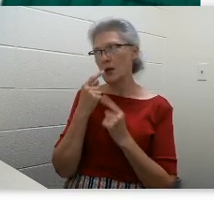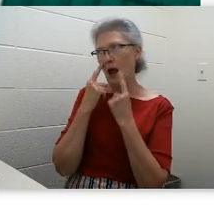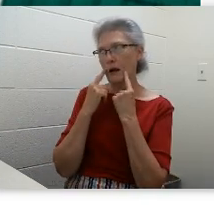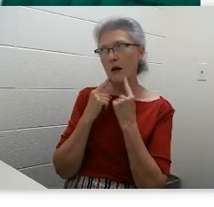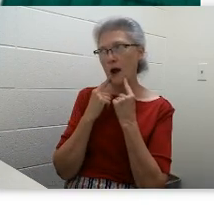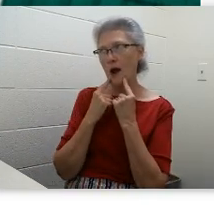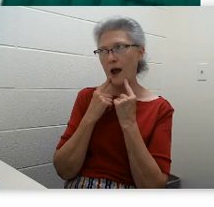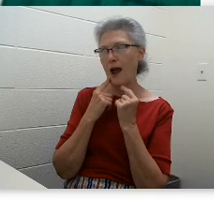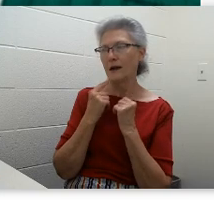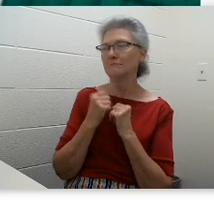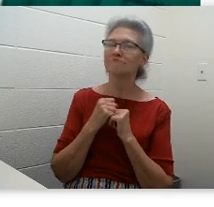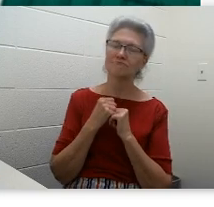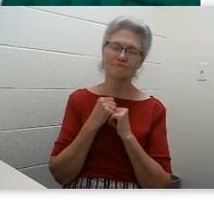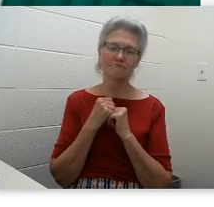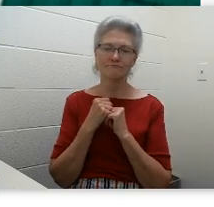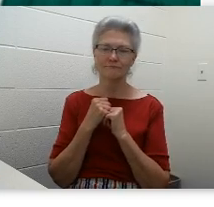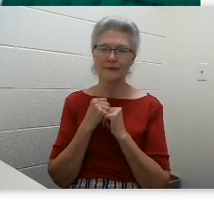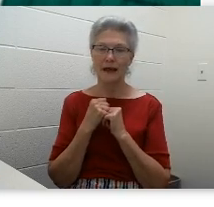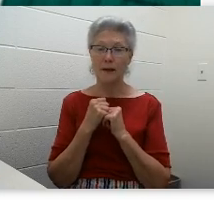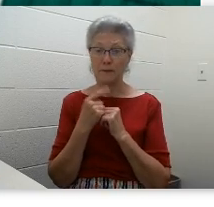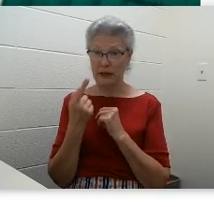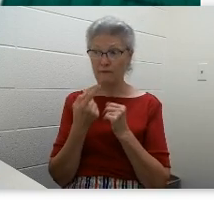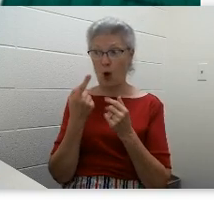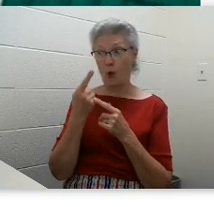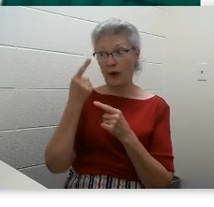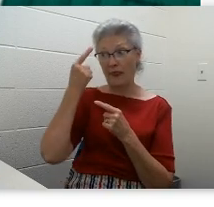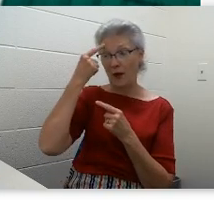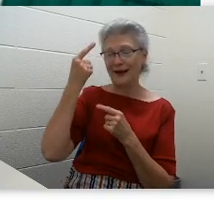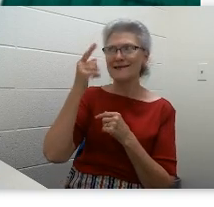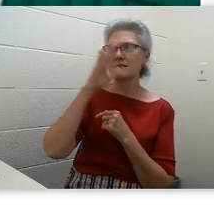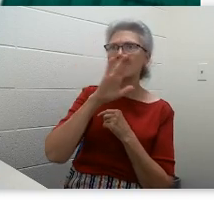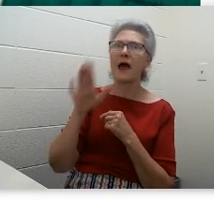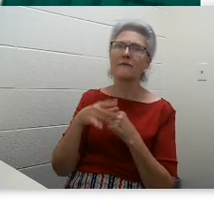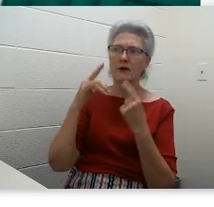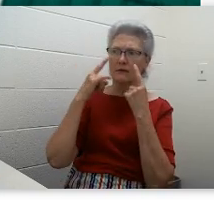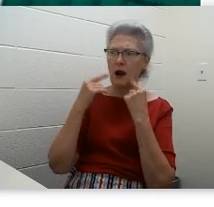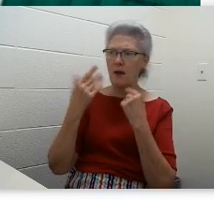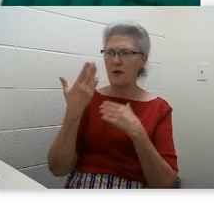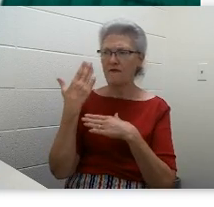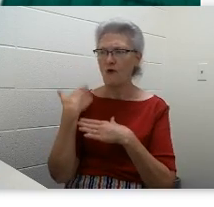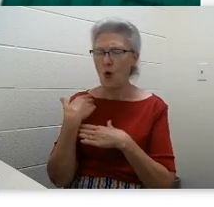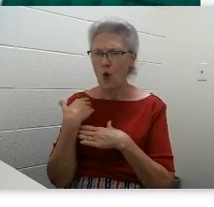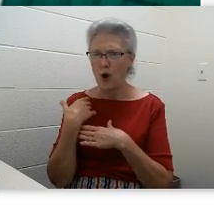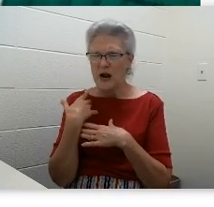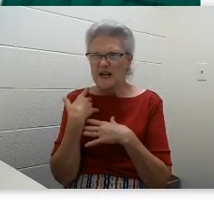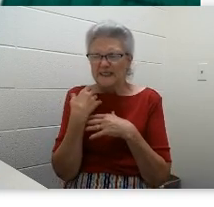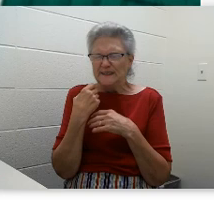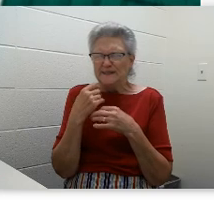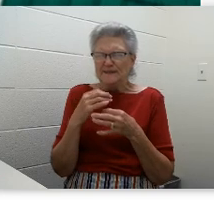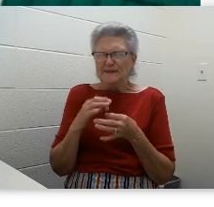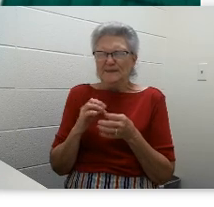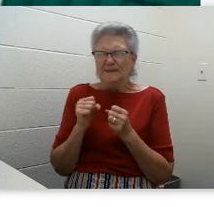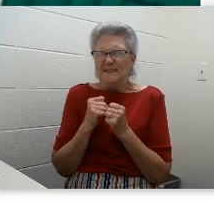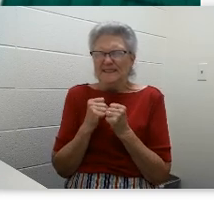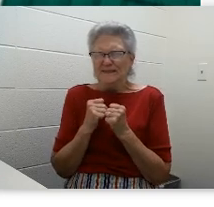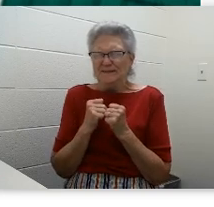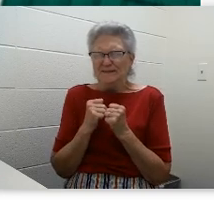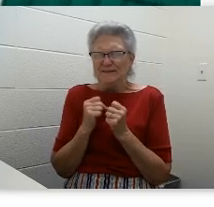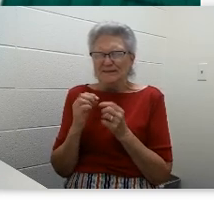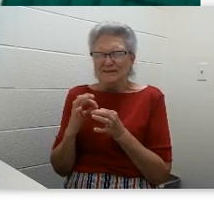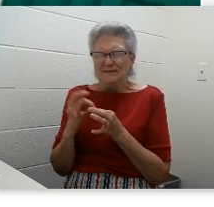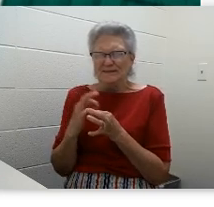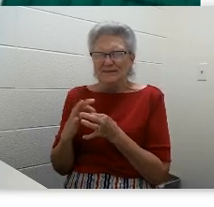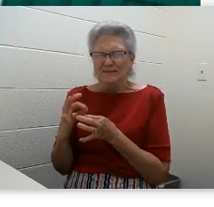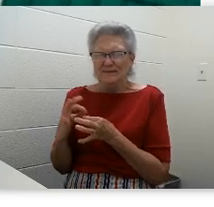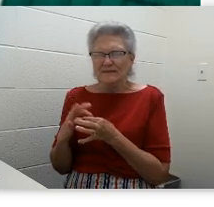said Peter, who was already of the opinion that he had never cried in his life. He clenched his teeth and did not cry, and soon